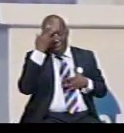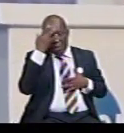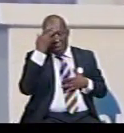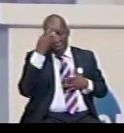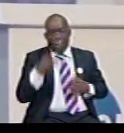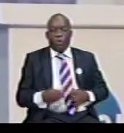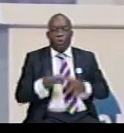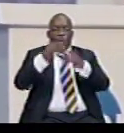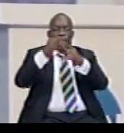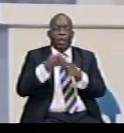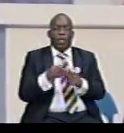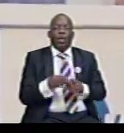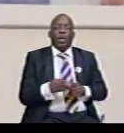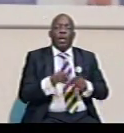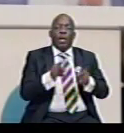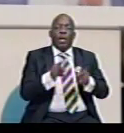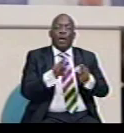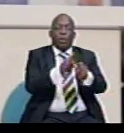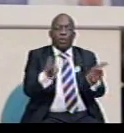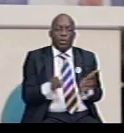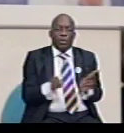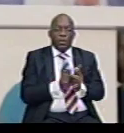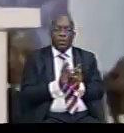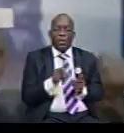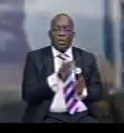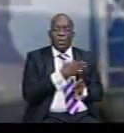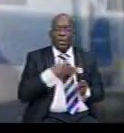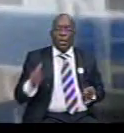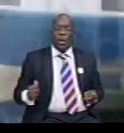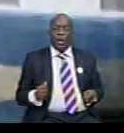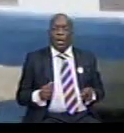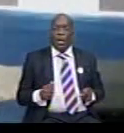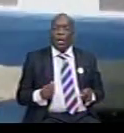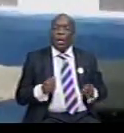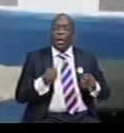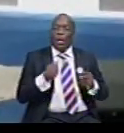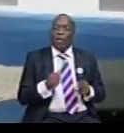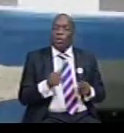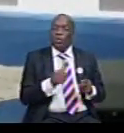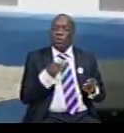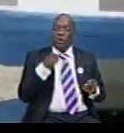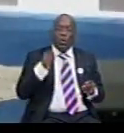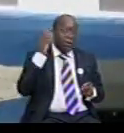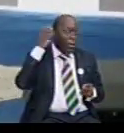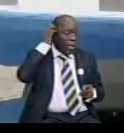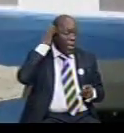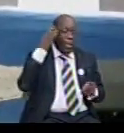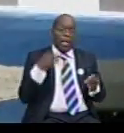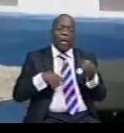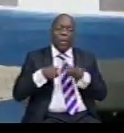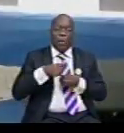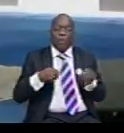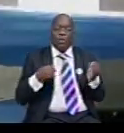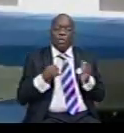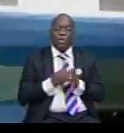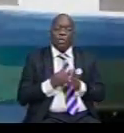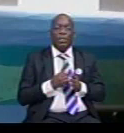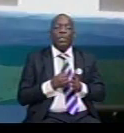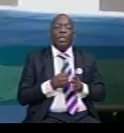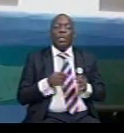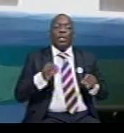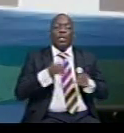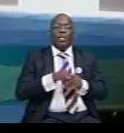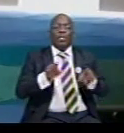and sicknesses and disease and earthquakes. Are we hearing about that today? In diverse